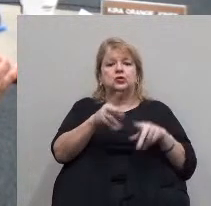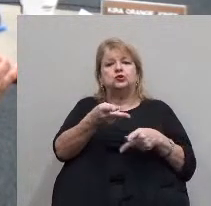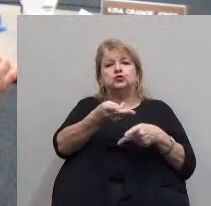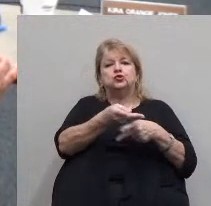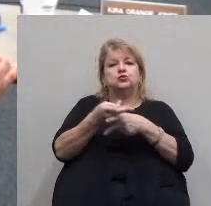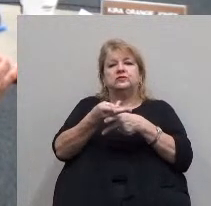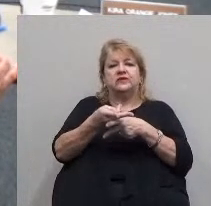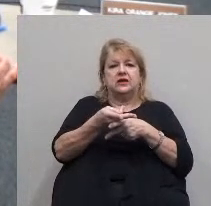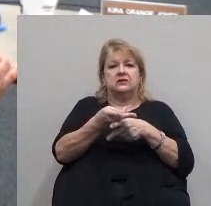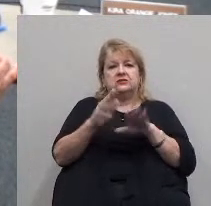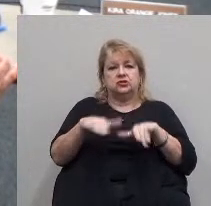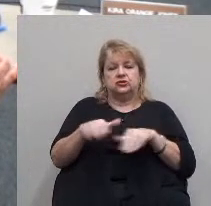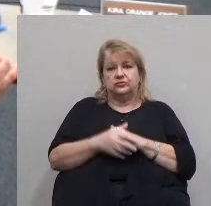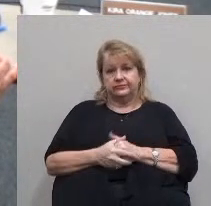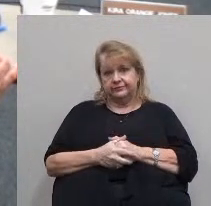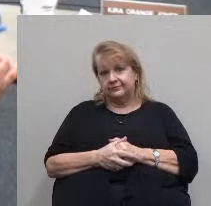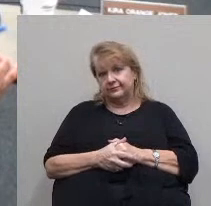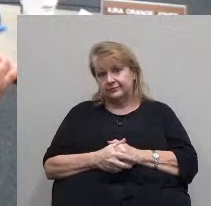have,